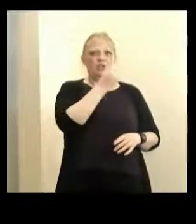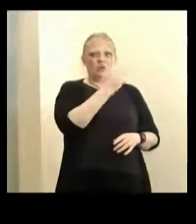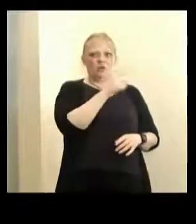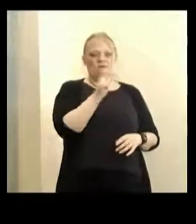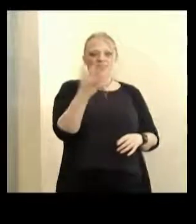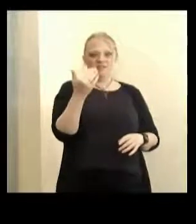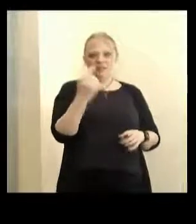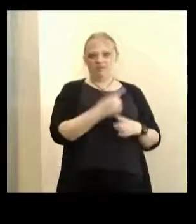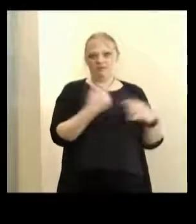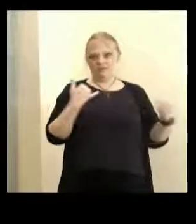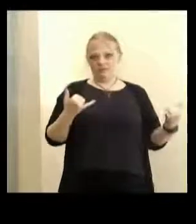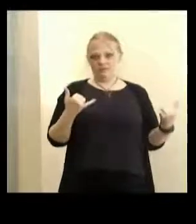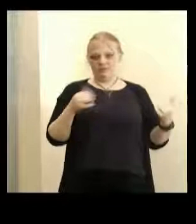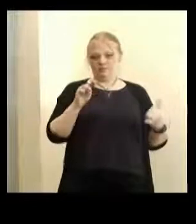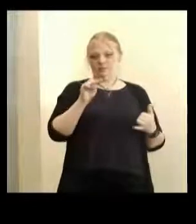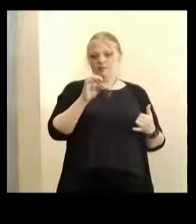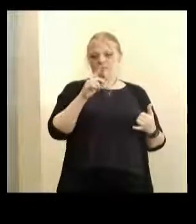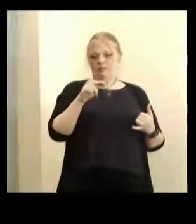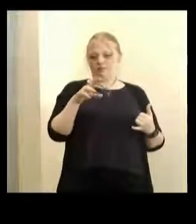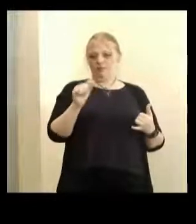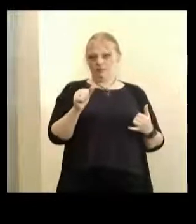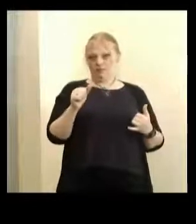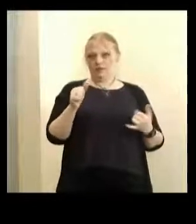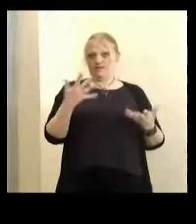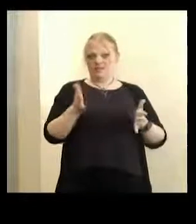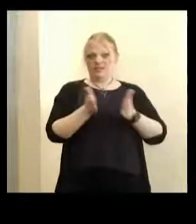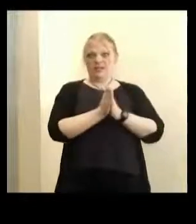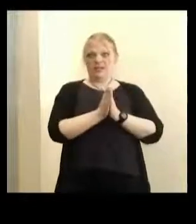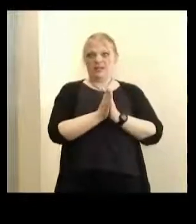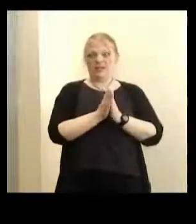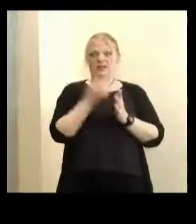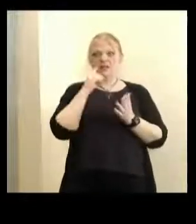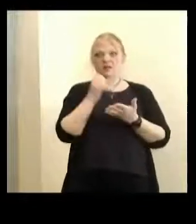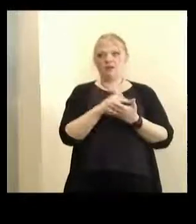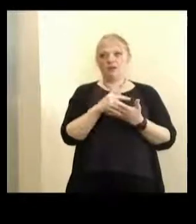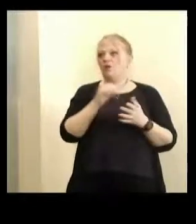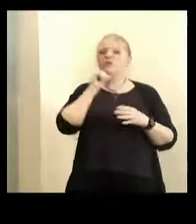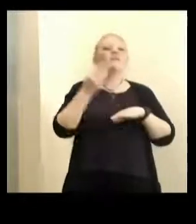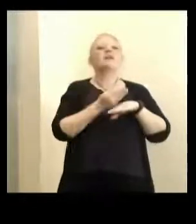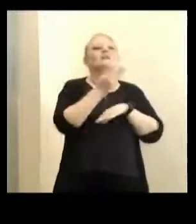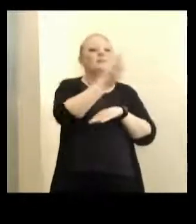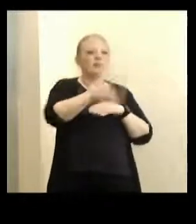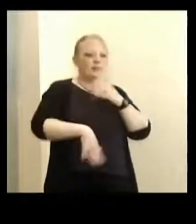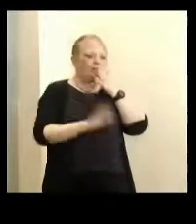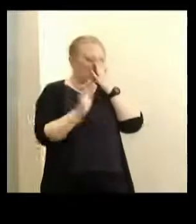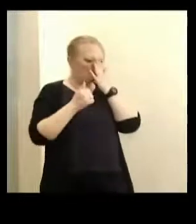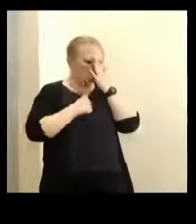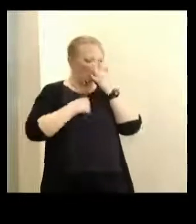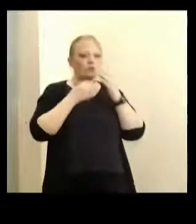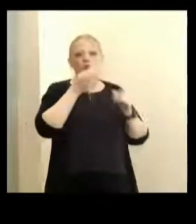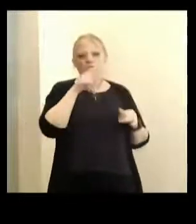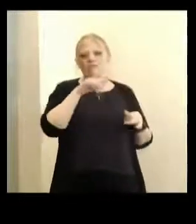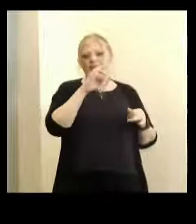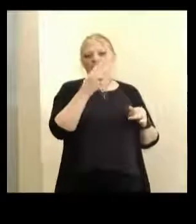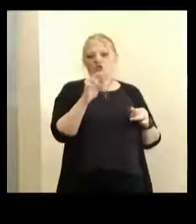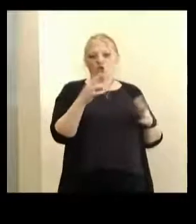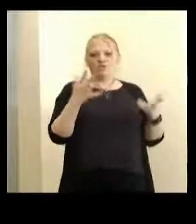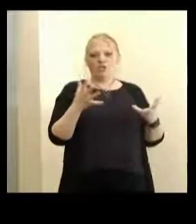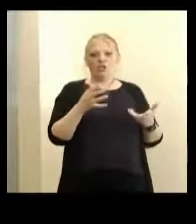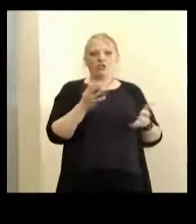point. Moderna has asked for vaccine. Oh, they haven't submitted it. It's coming, but Pfizer's asked for 12 to